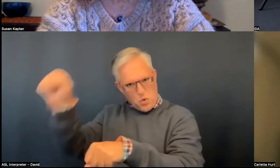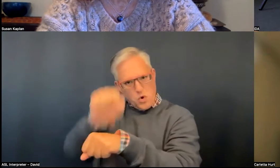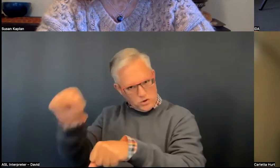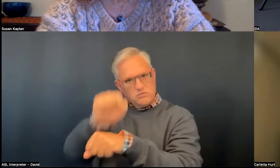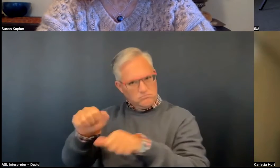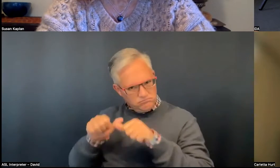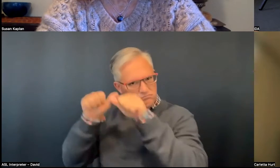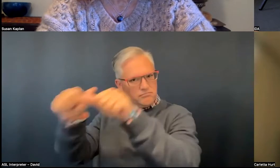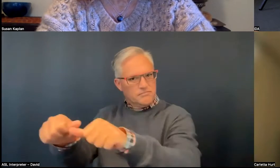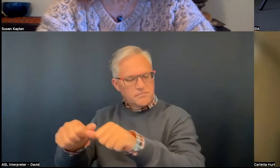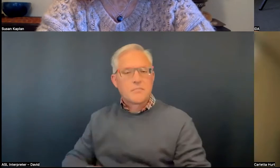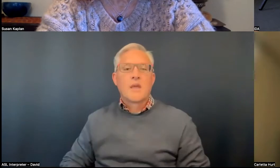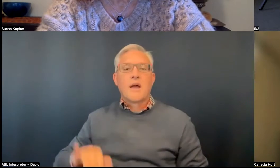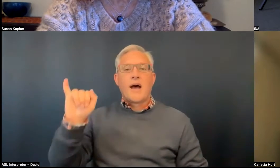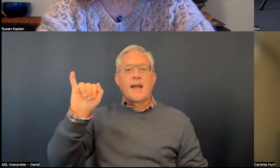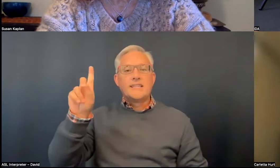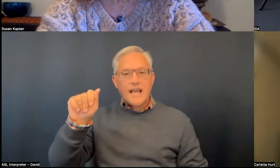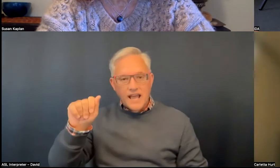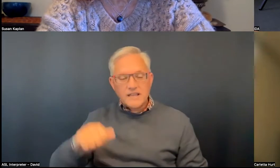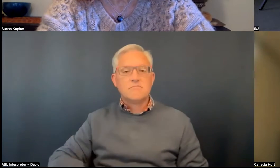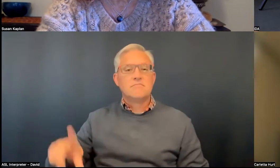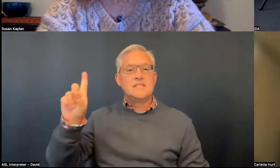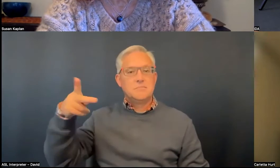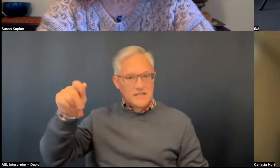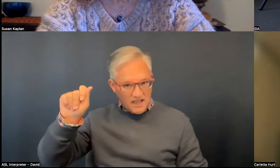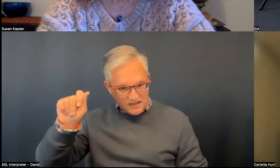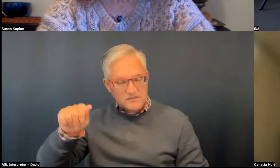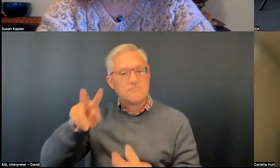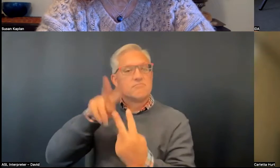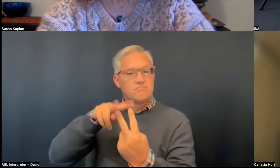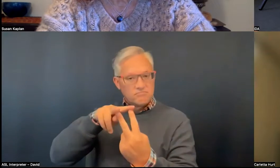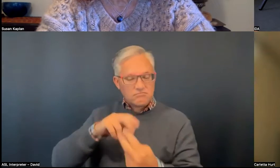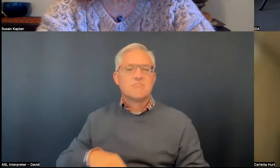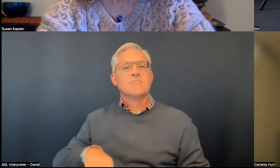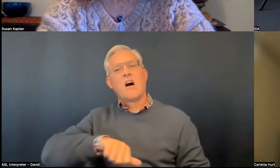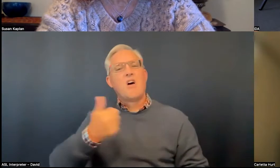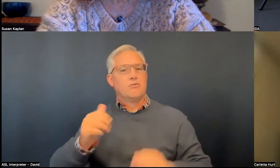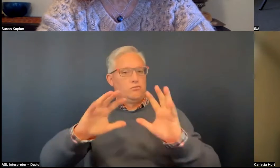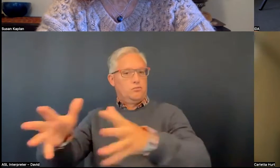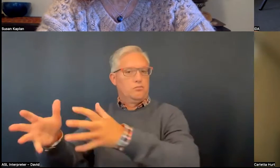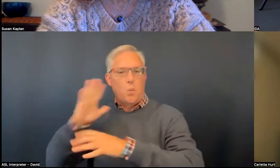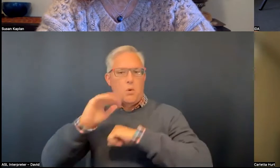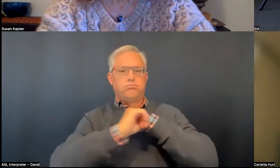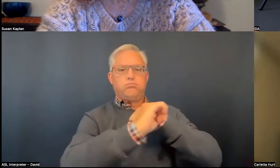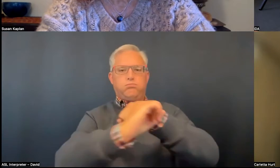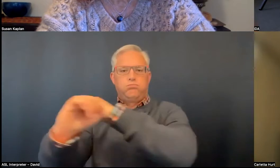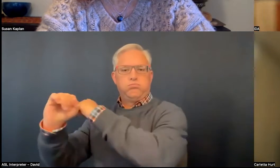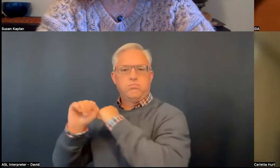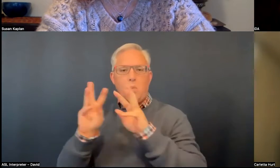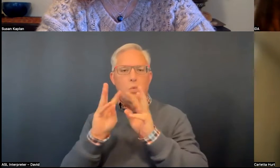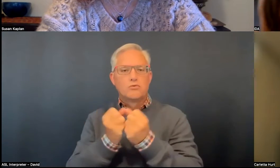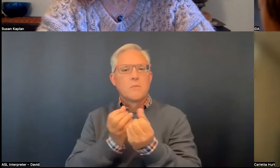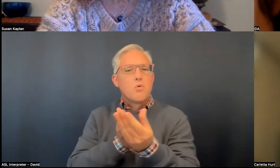IDA and the DPA, the Documentaries Producers Alliance, and partner collectives will promote the workshops through